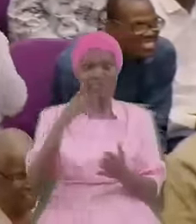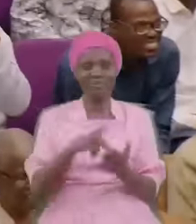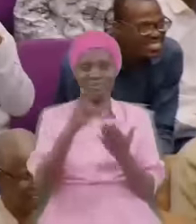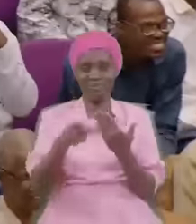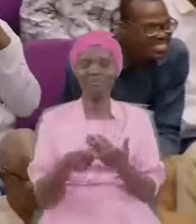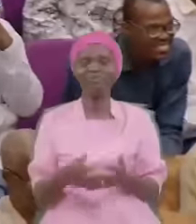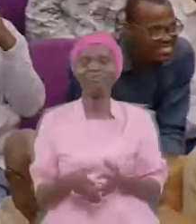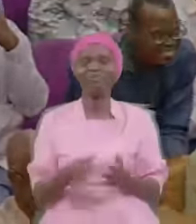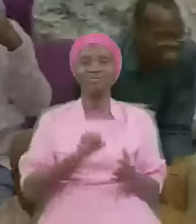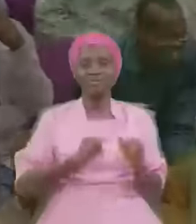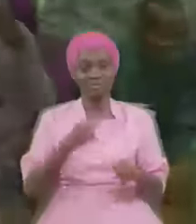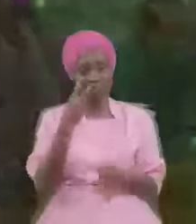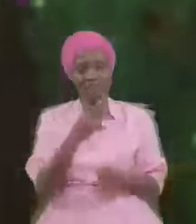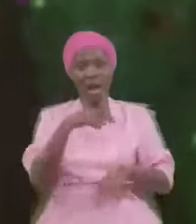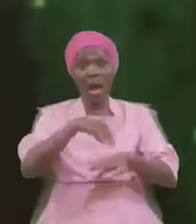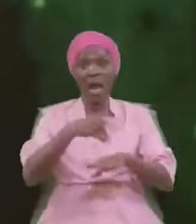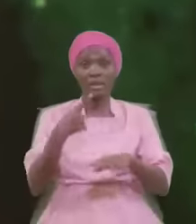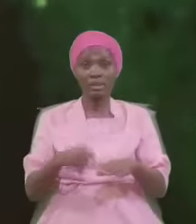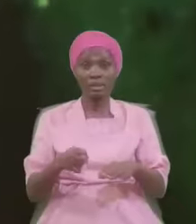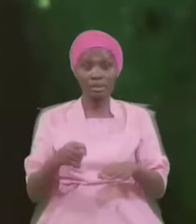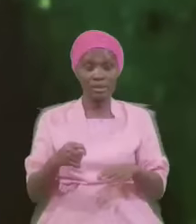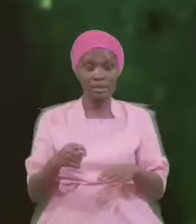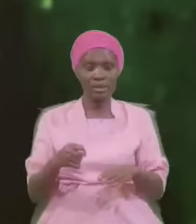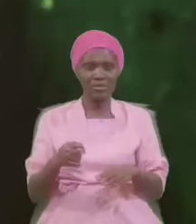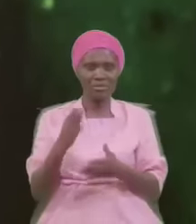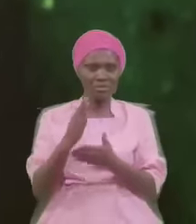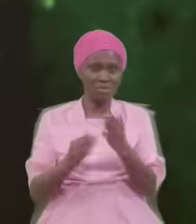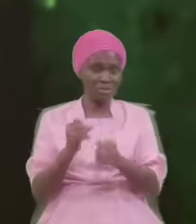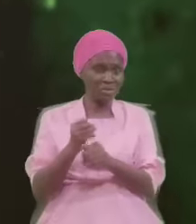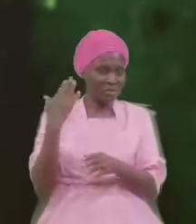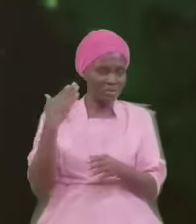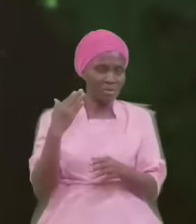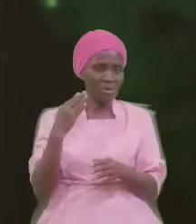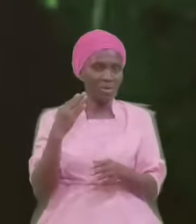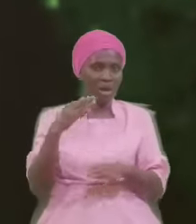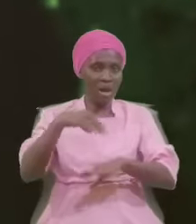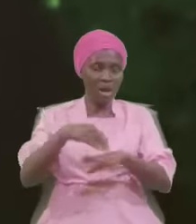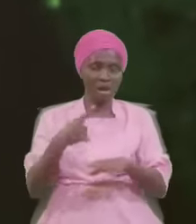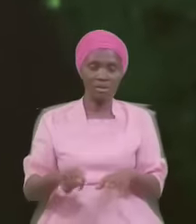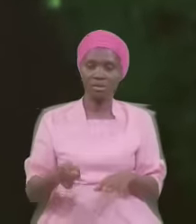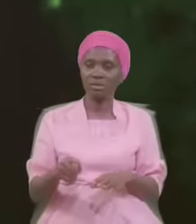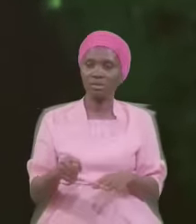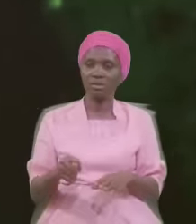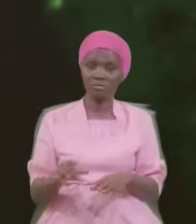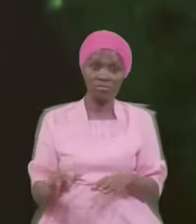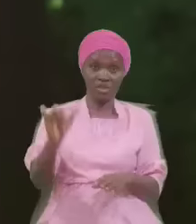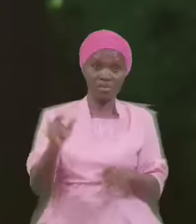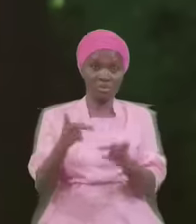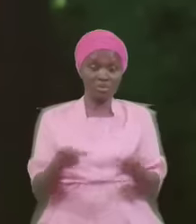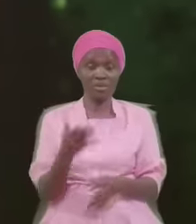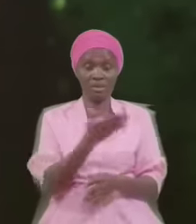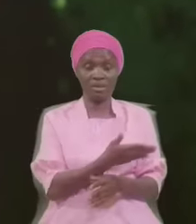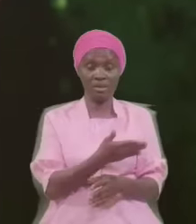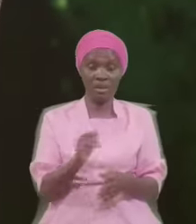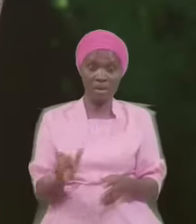stadium there just a few years ago. And this boy, about, I think, between 21